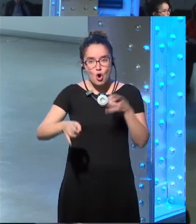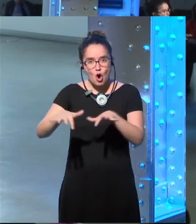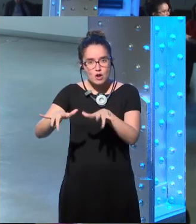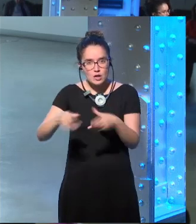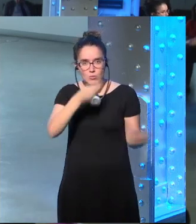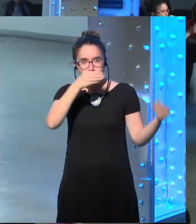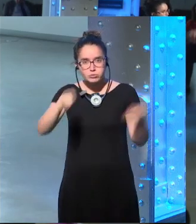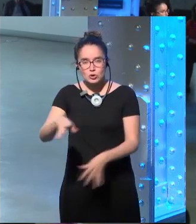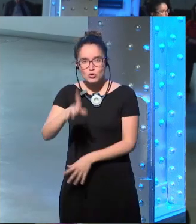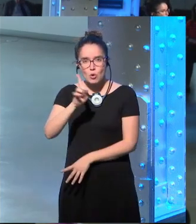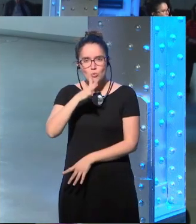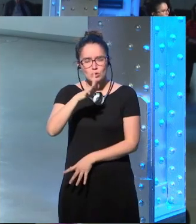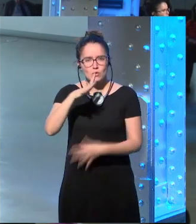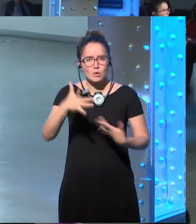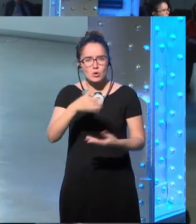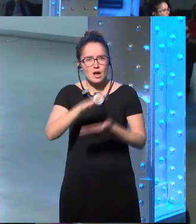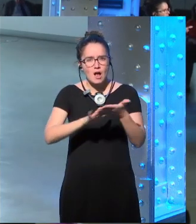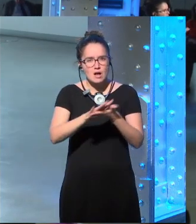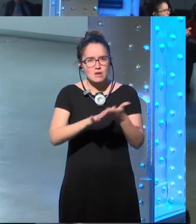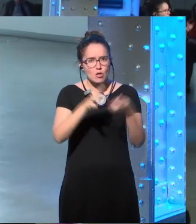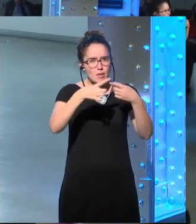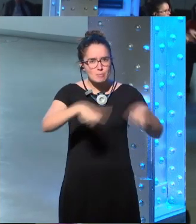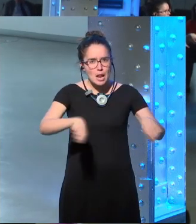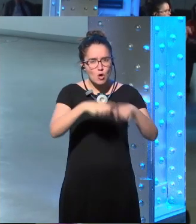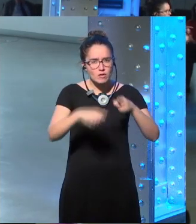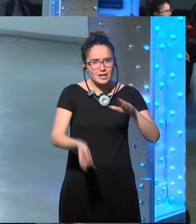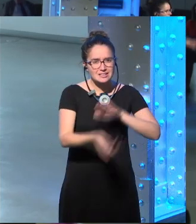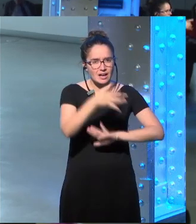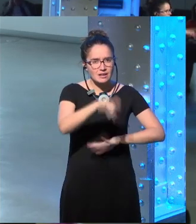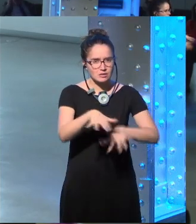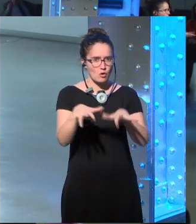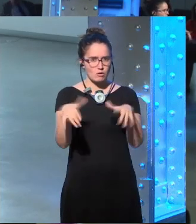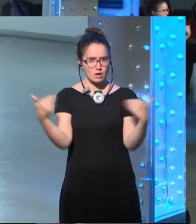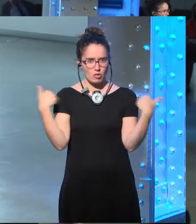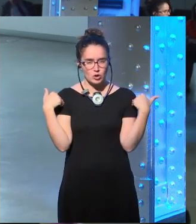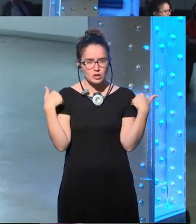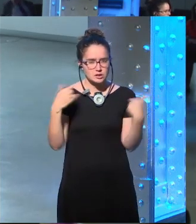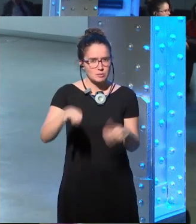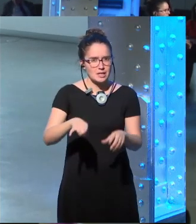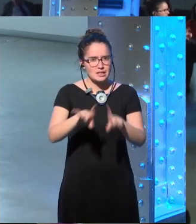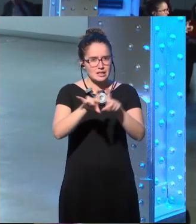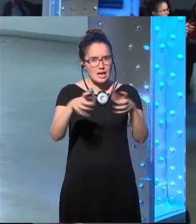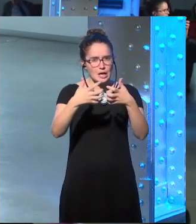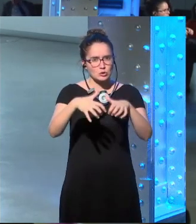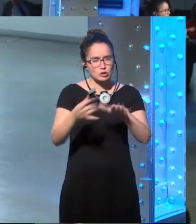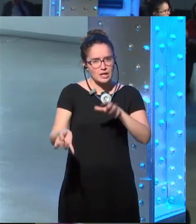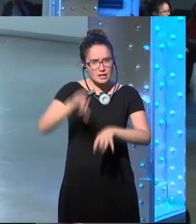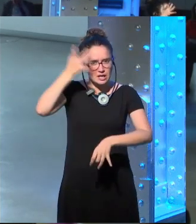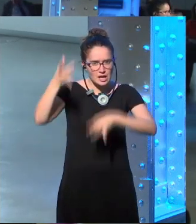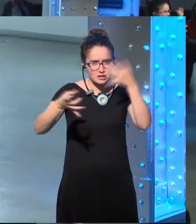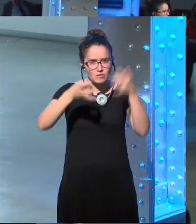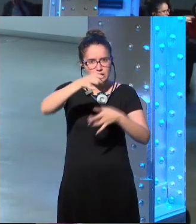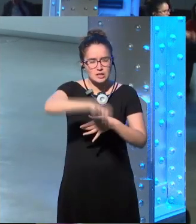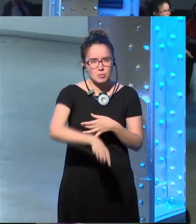computers, articles, even in the creative industries, works like script writers,